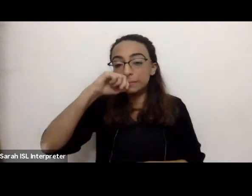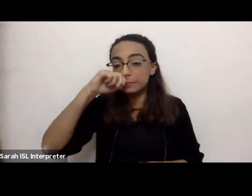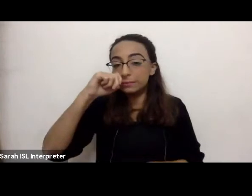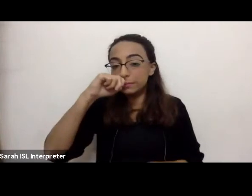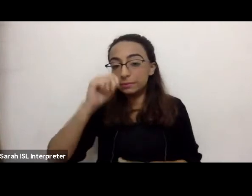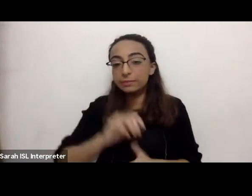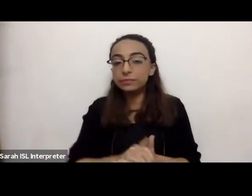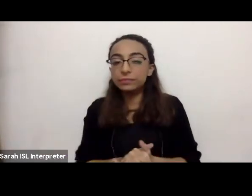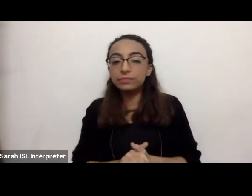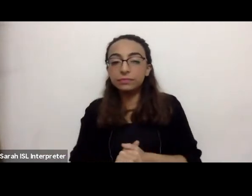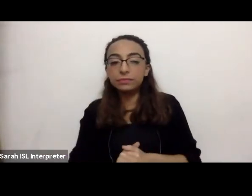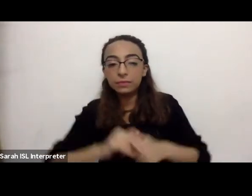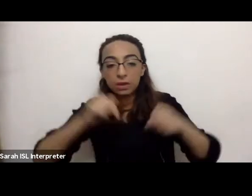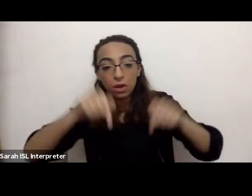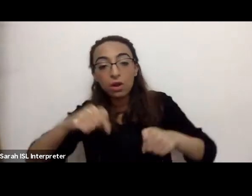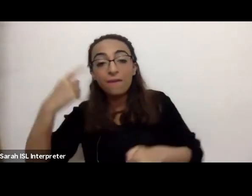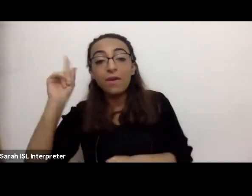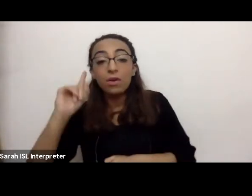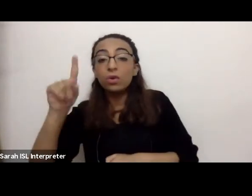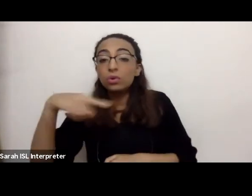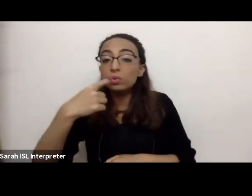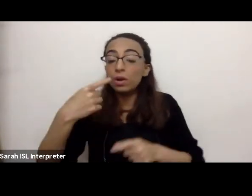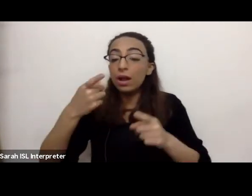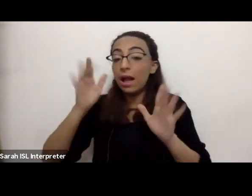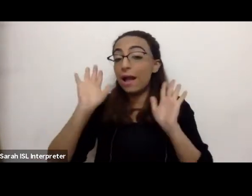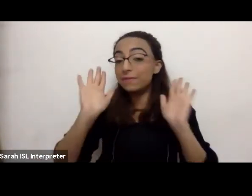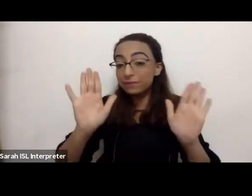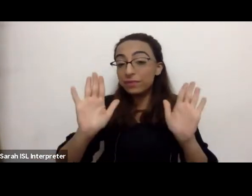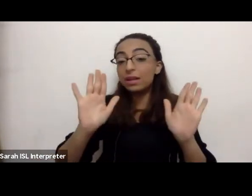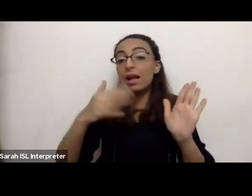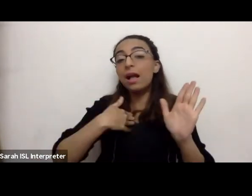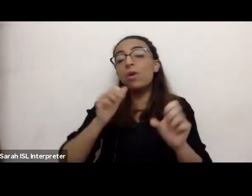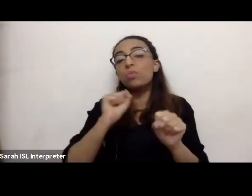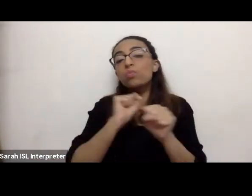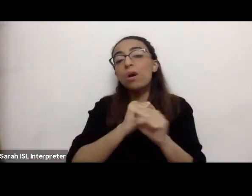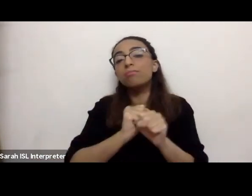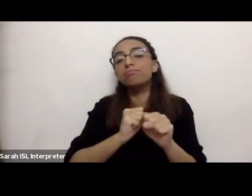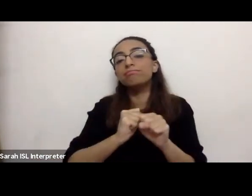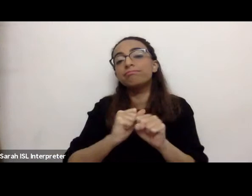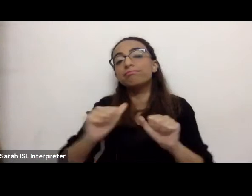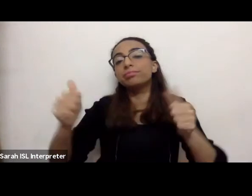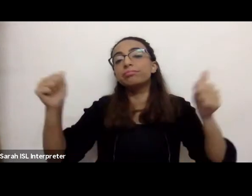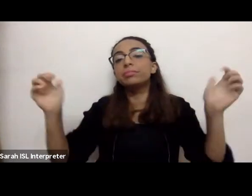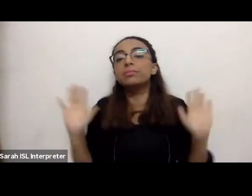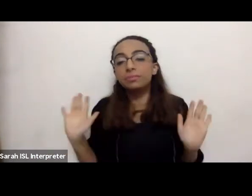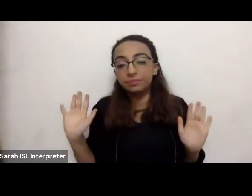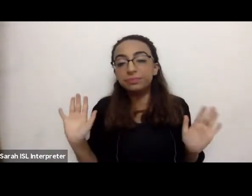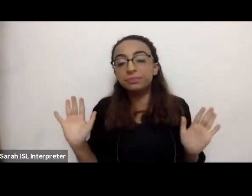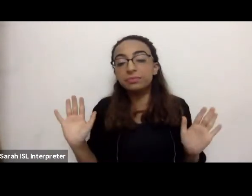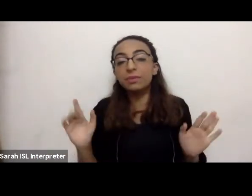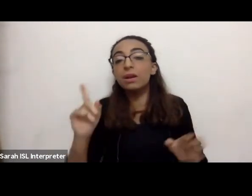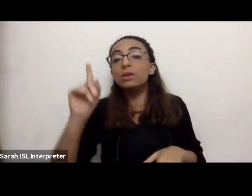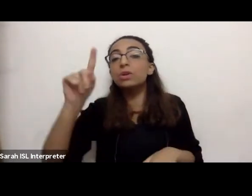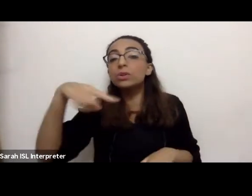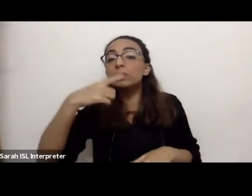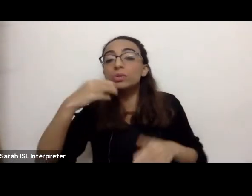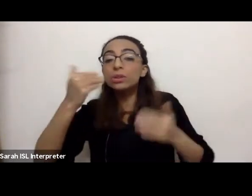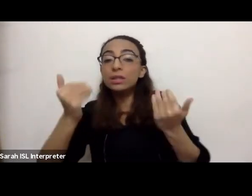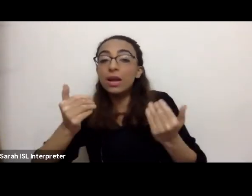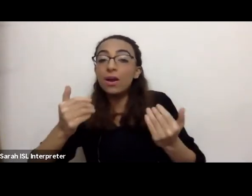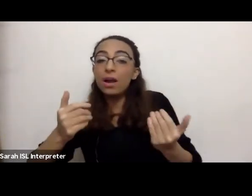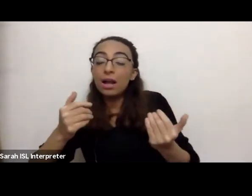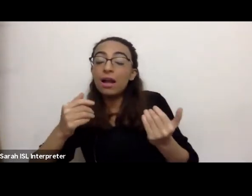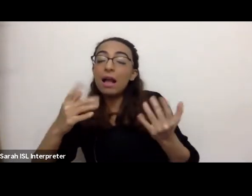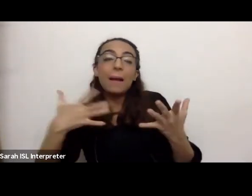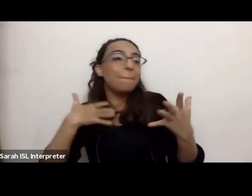happened today for those who were were not part of the system and got really